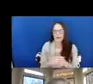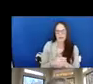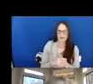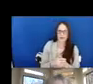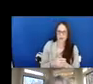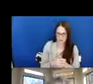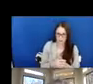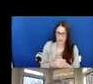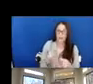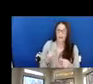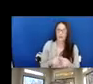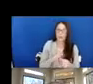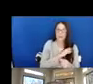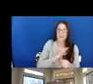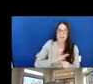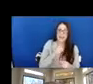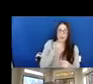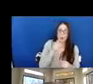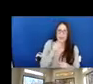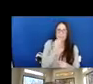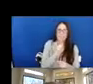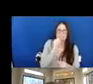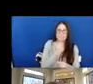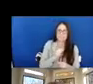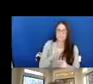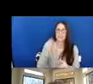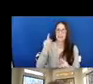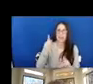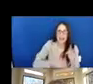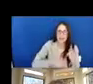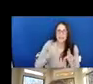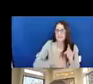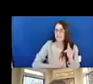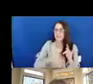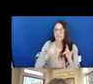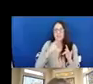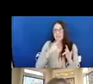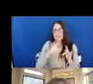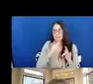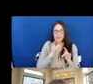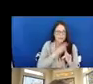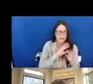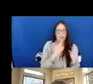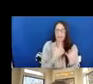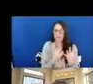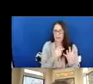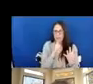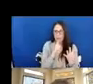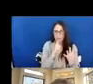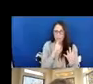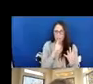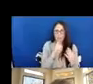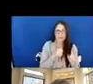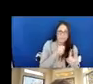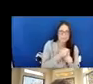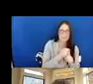to the caregiving staff that had to deal with absences due to their, their or their family's encounter with the virus and the quarantines that